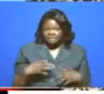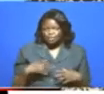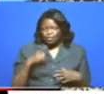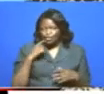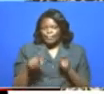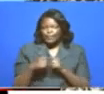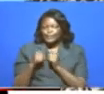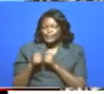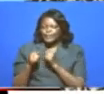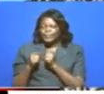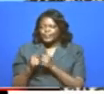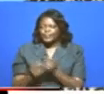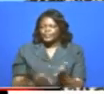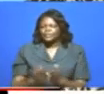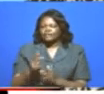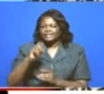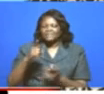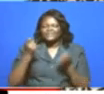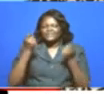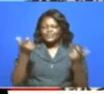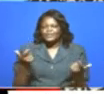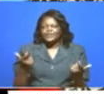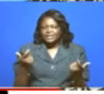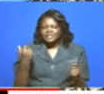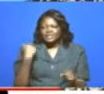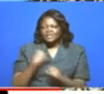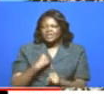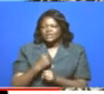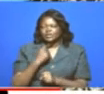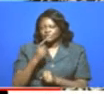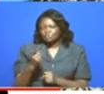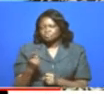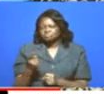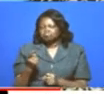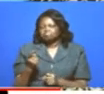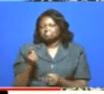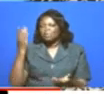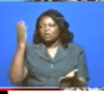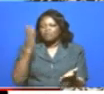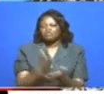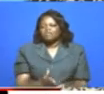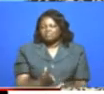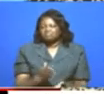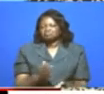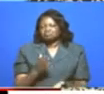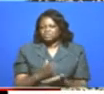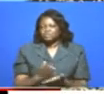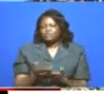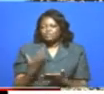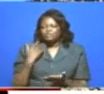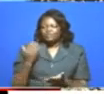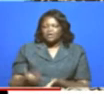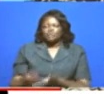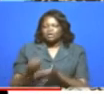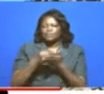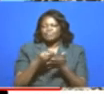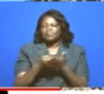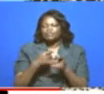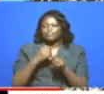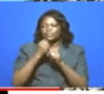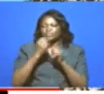integrity of this exam, and they are very few, they are doing so to justify the money that they have collected from stakeholders who don't value